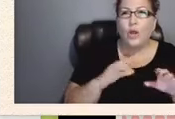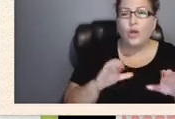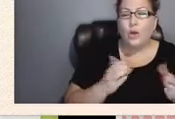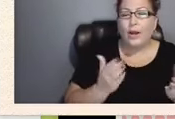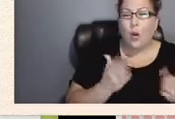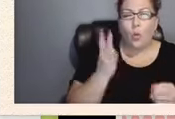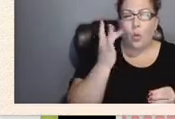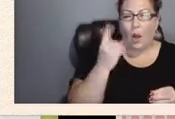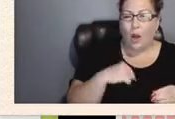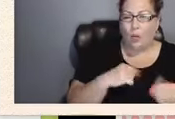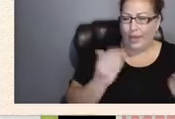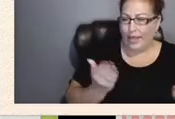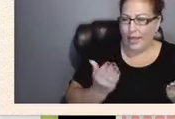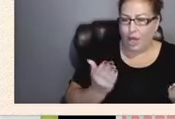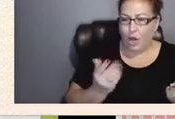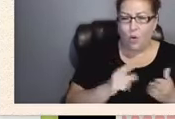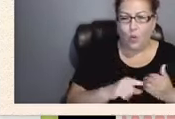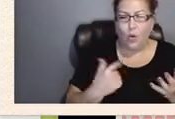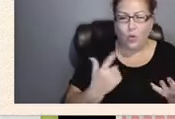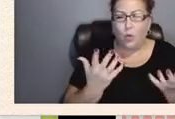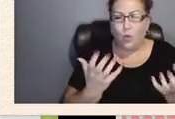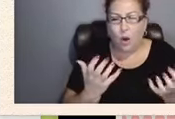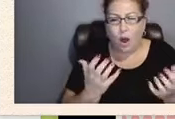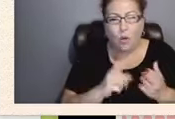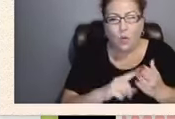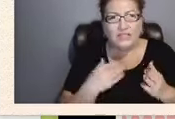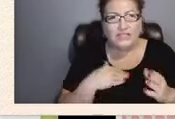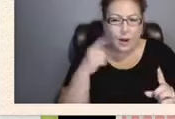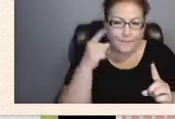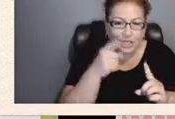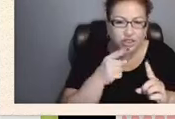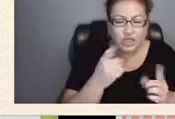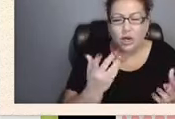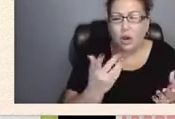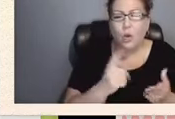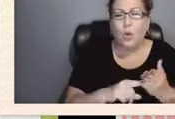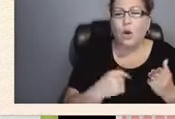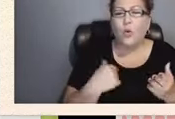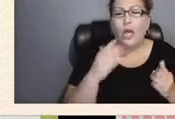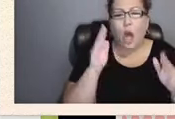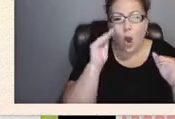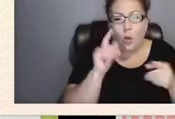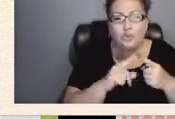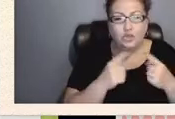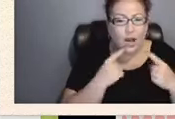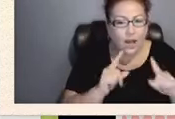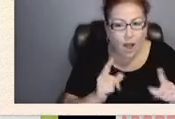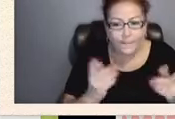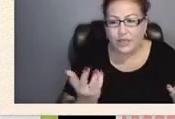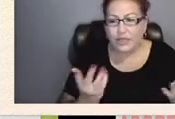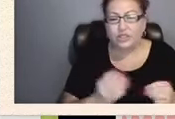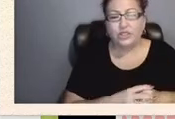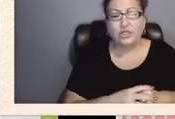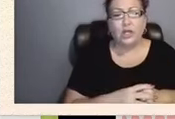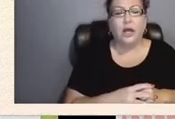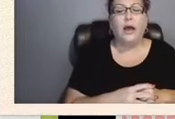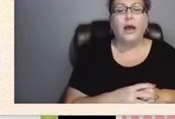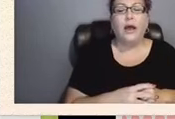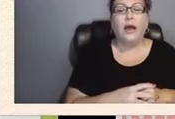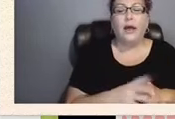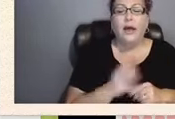we here? What is our mission? What do we hope to accomplish? And, you